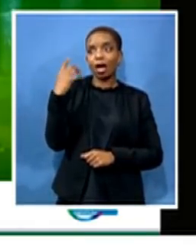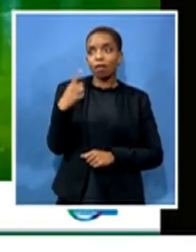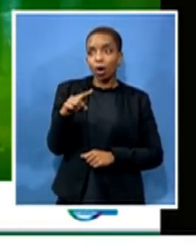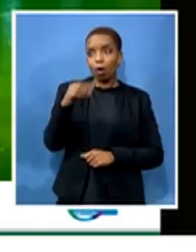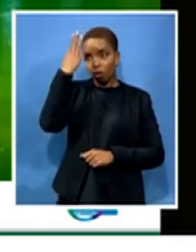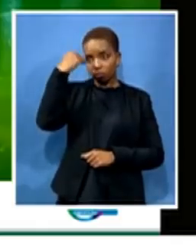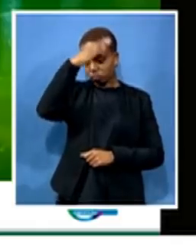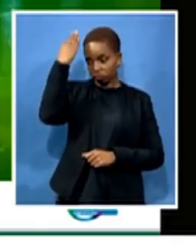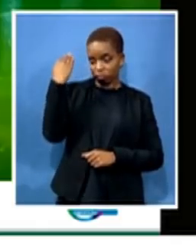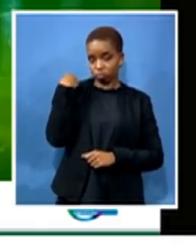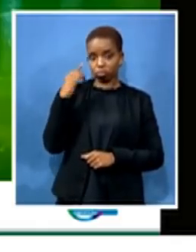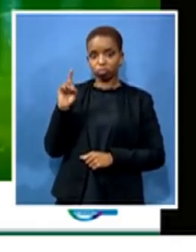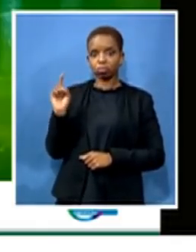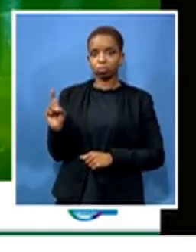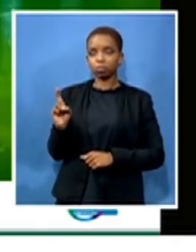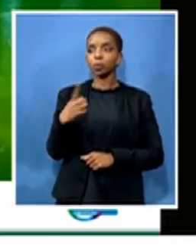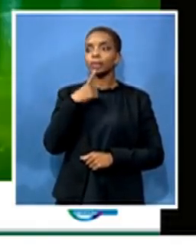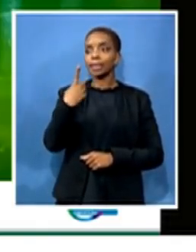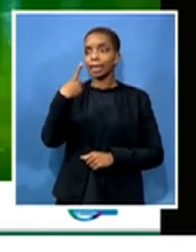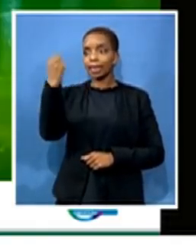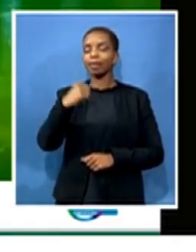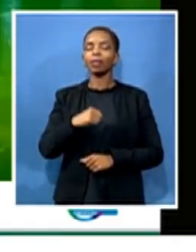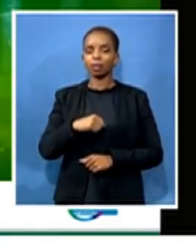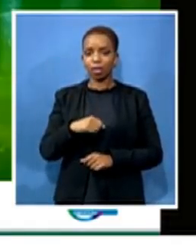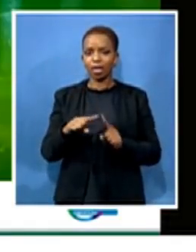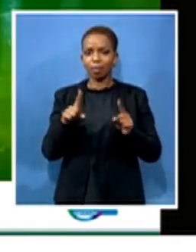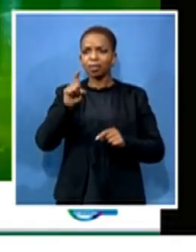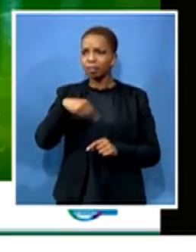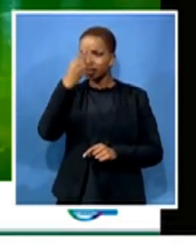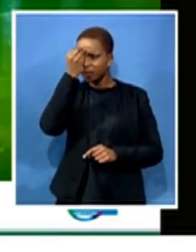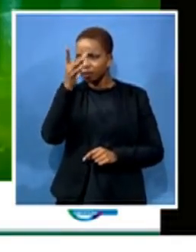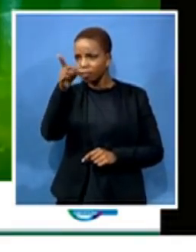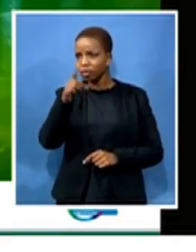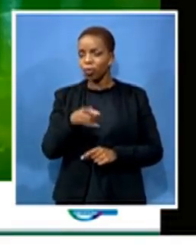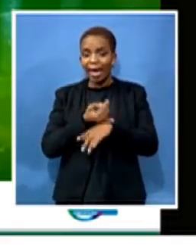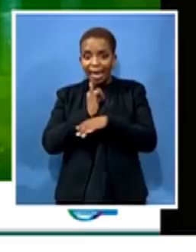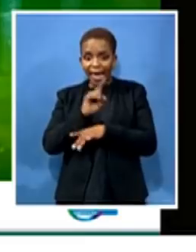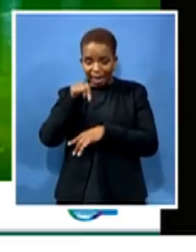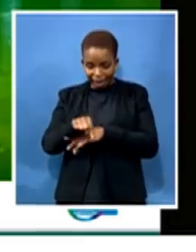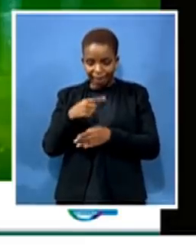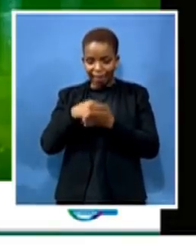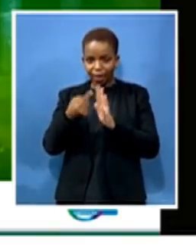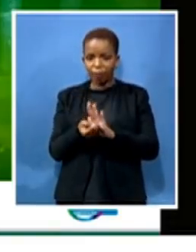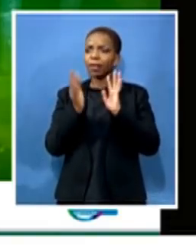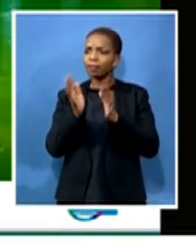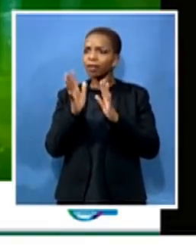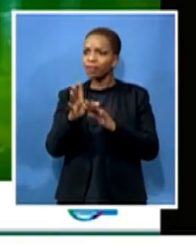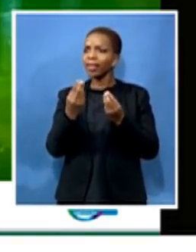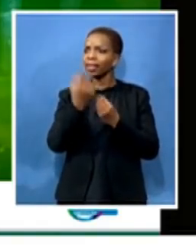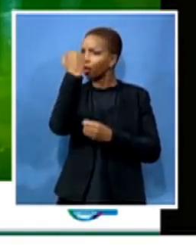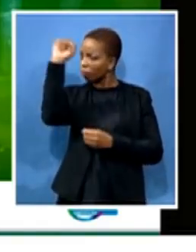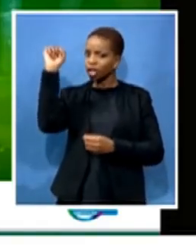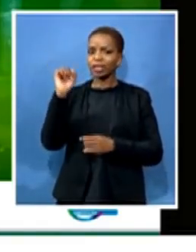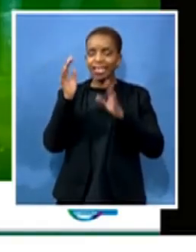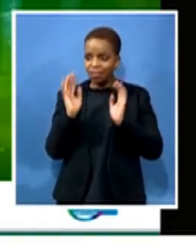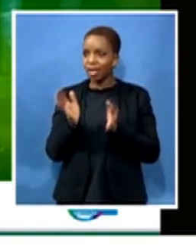that earlier this week, we also raised objections, and the week before that the Minister has not yet appeared before the